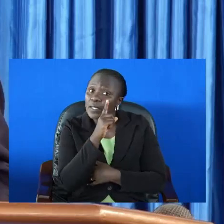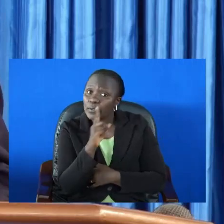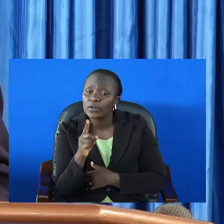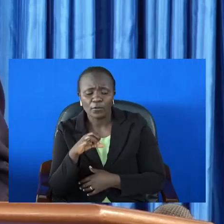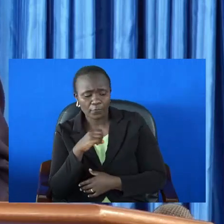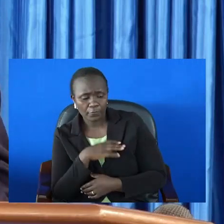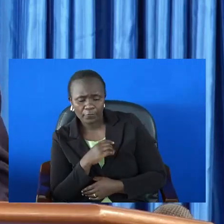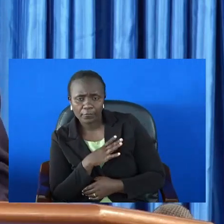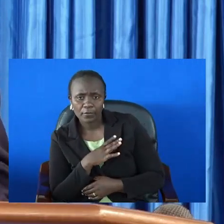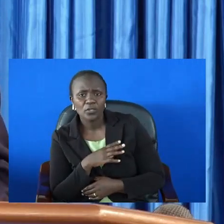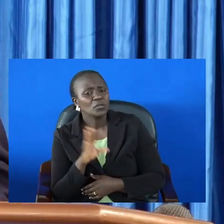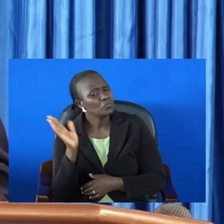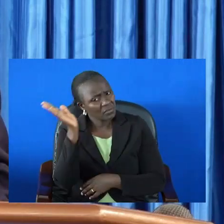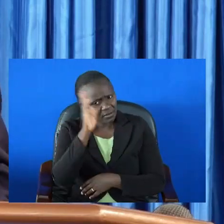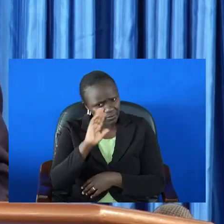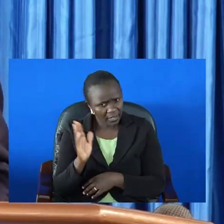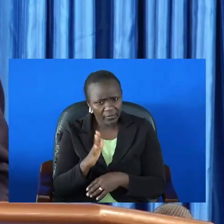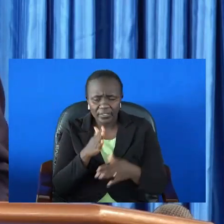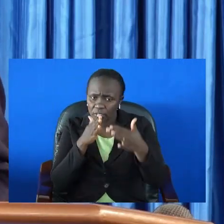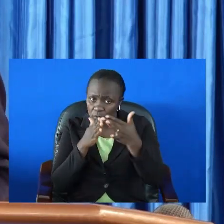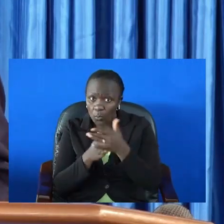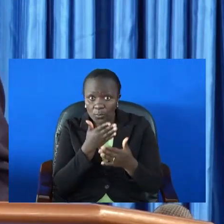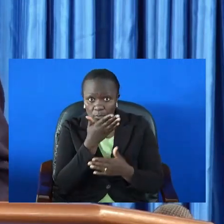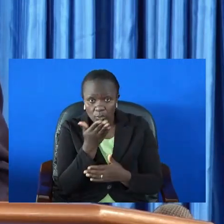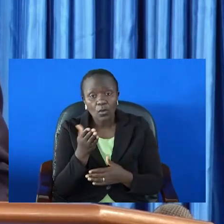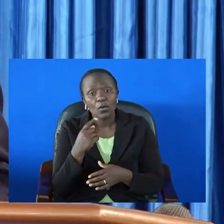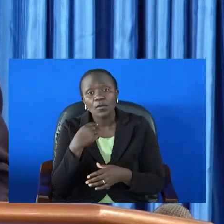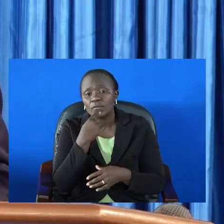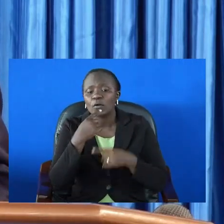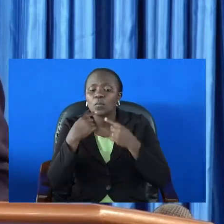fear should not stumble you